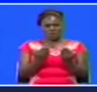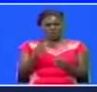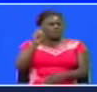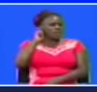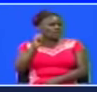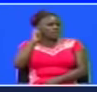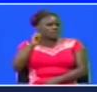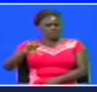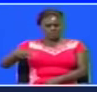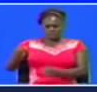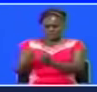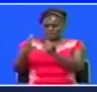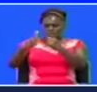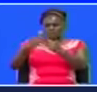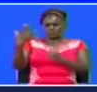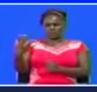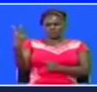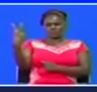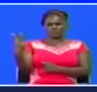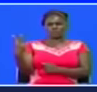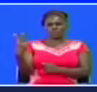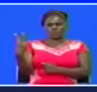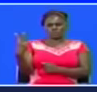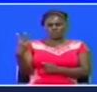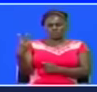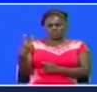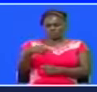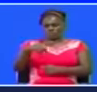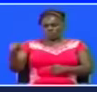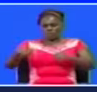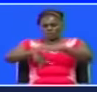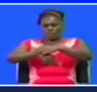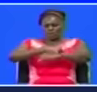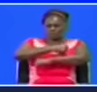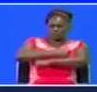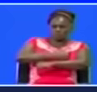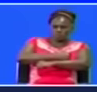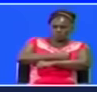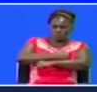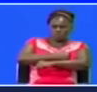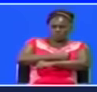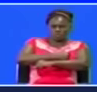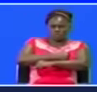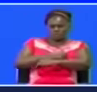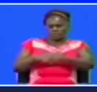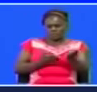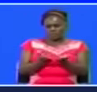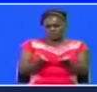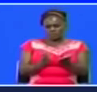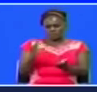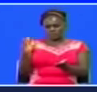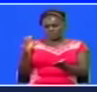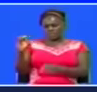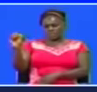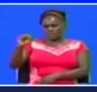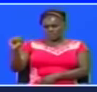Nandi County in 1952 and attended Ndebunet Primary School. He served as an assistant minister in